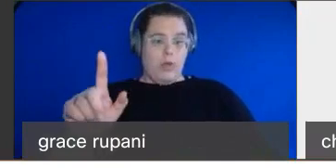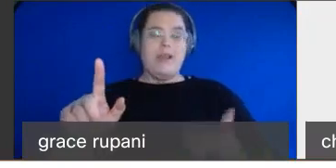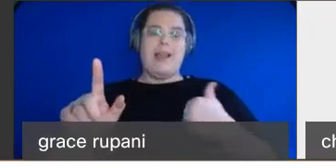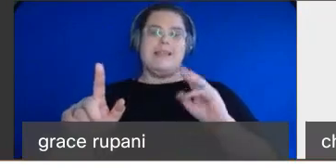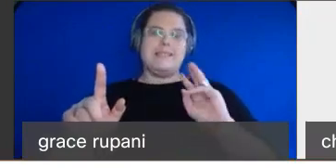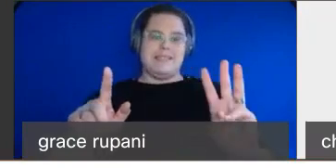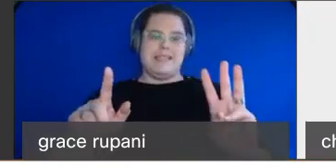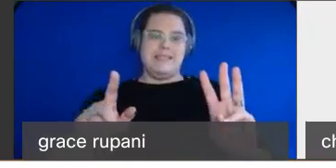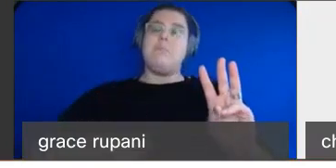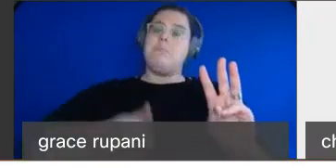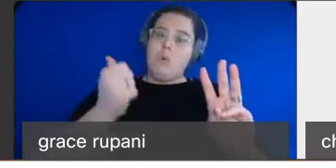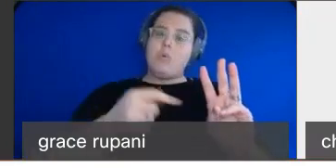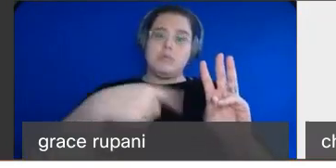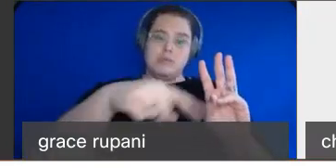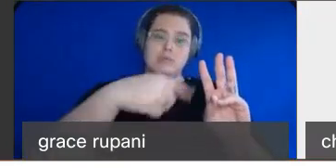living.